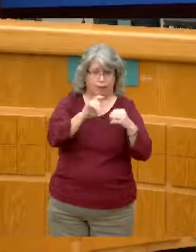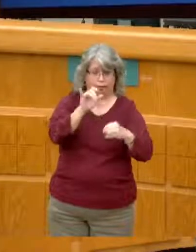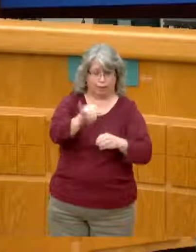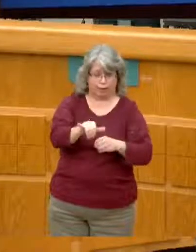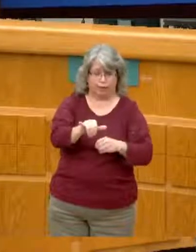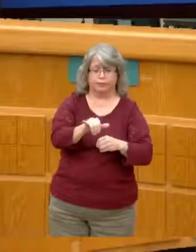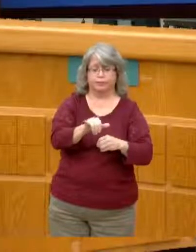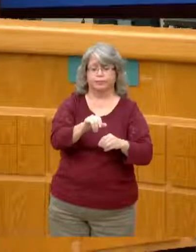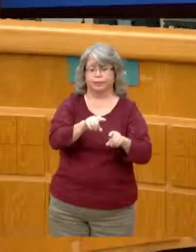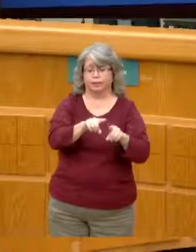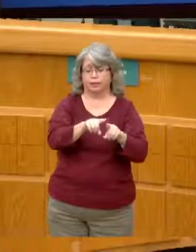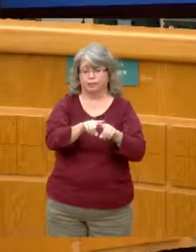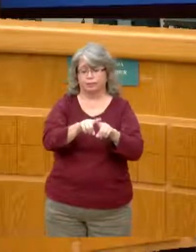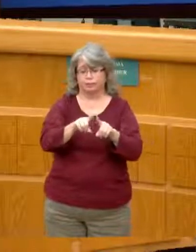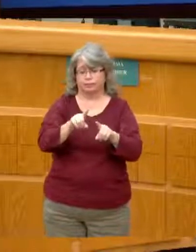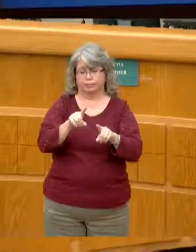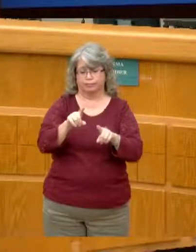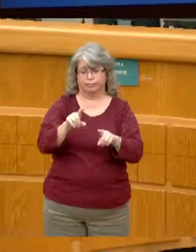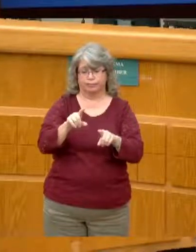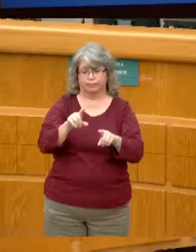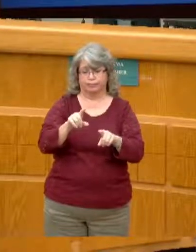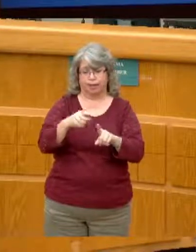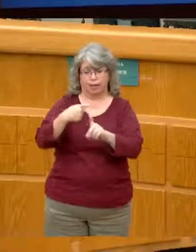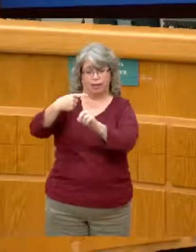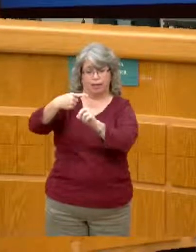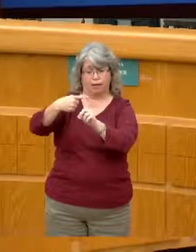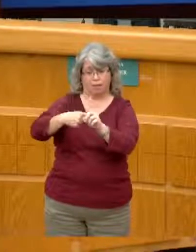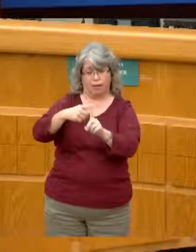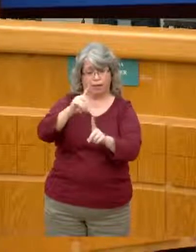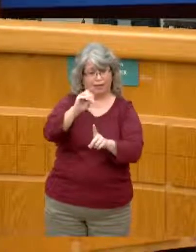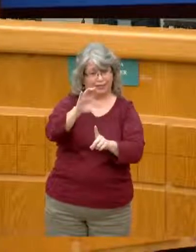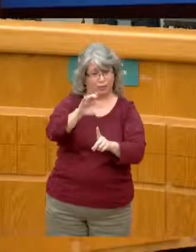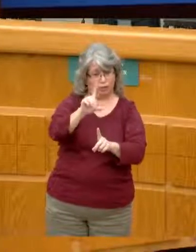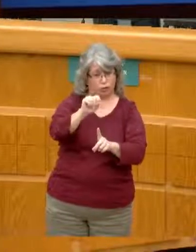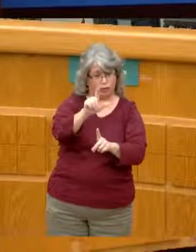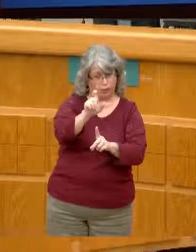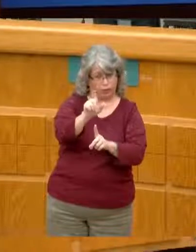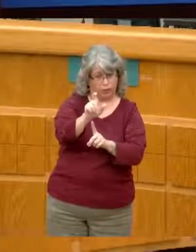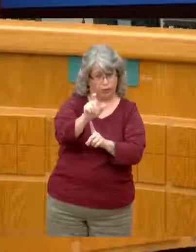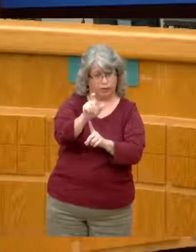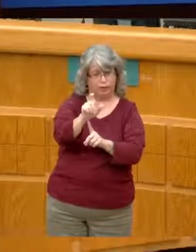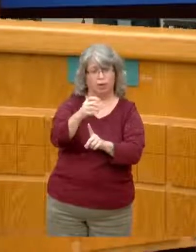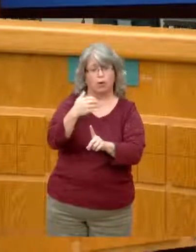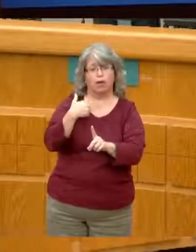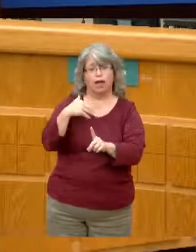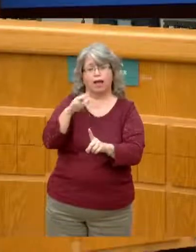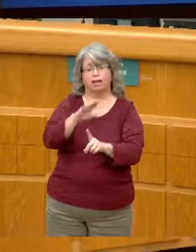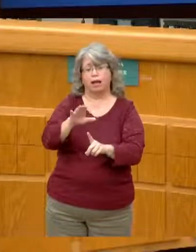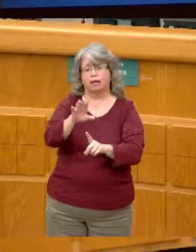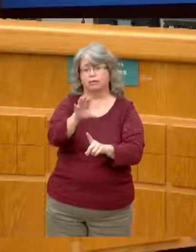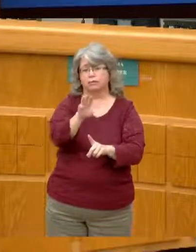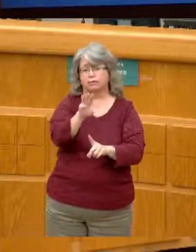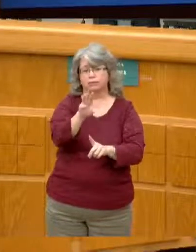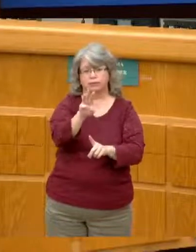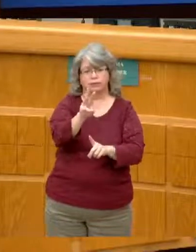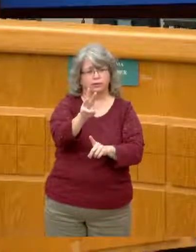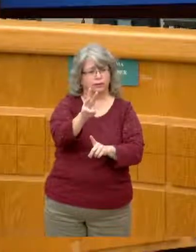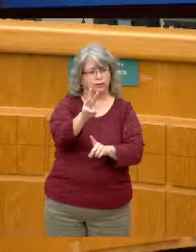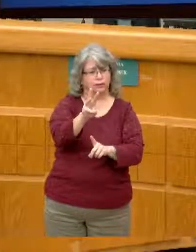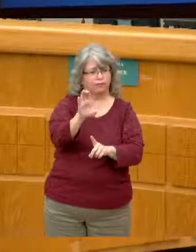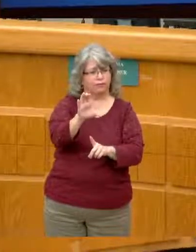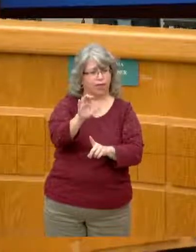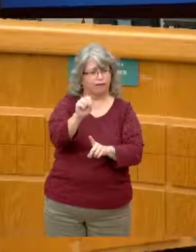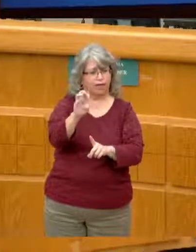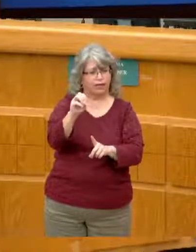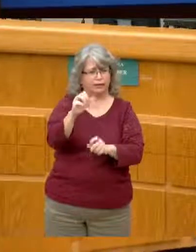of the month of December of 2021, we were averaging only roughly about 65 cases of COVID a day. For the